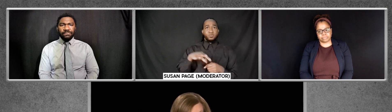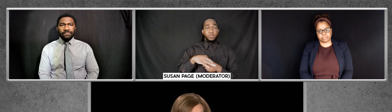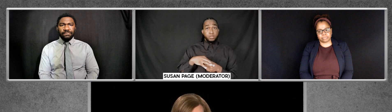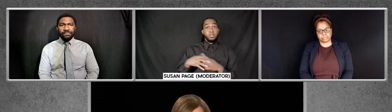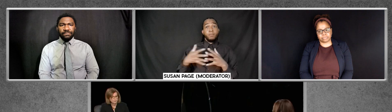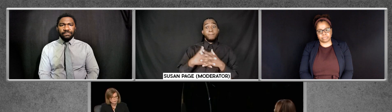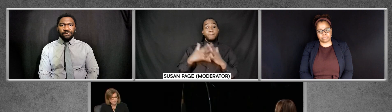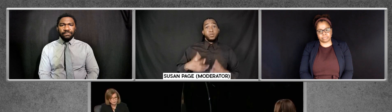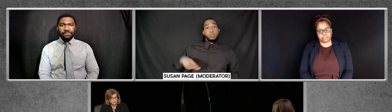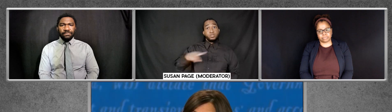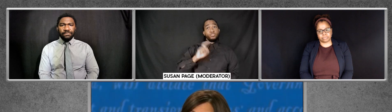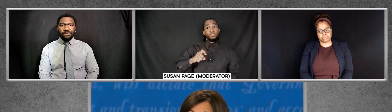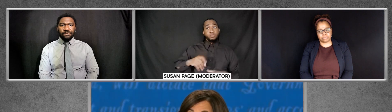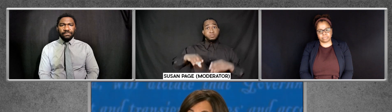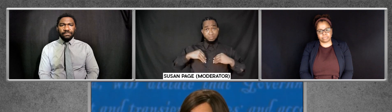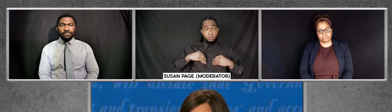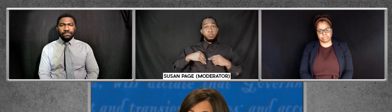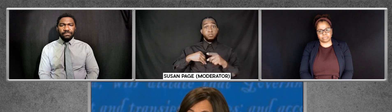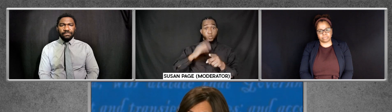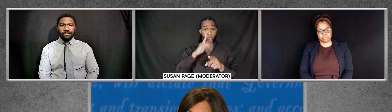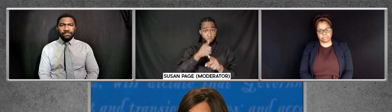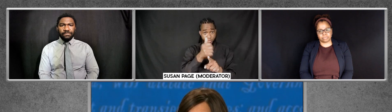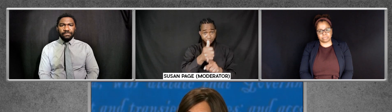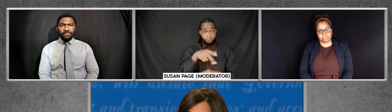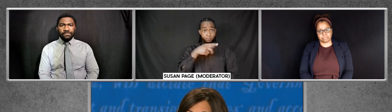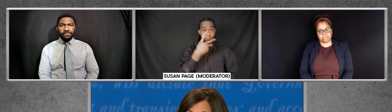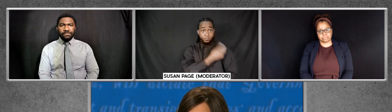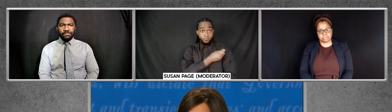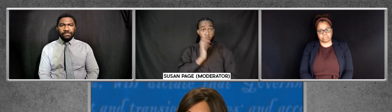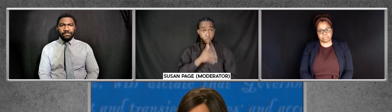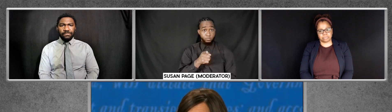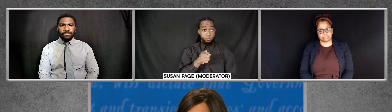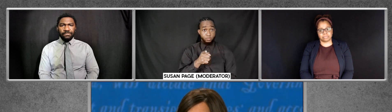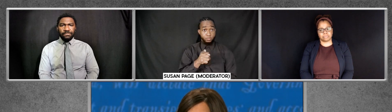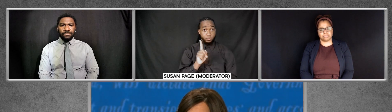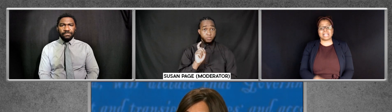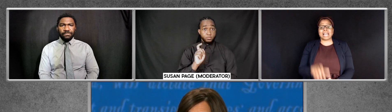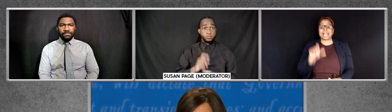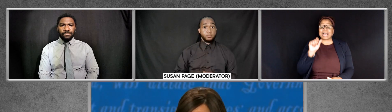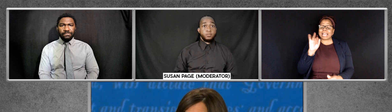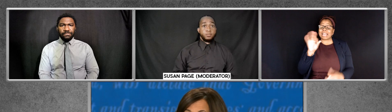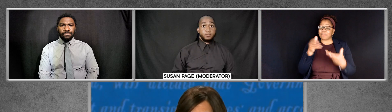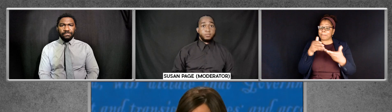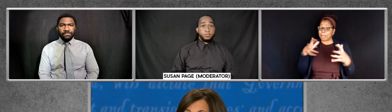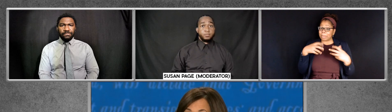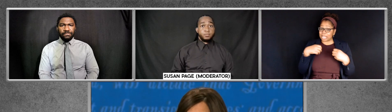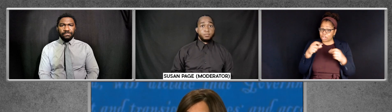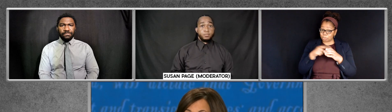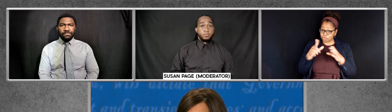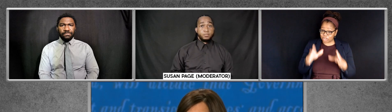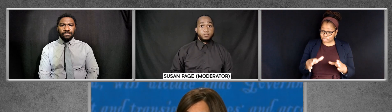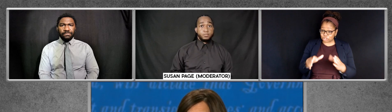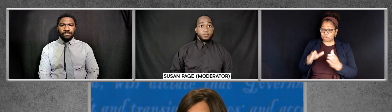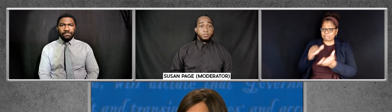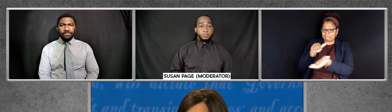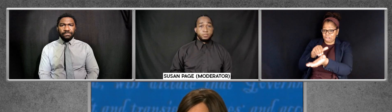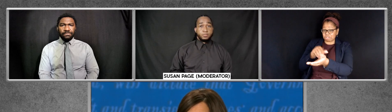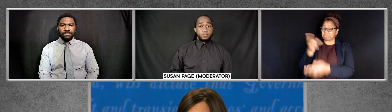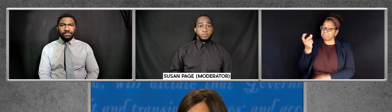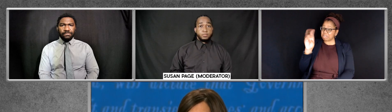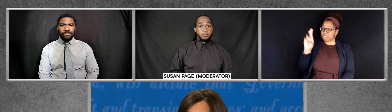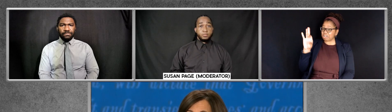take it? If the public health professionals, if Dr. Fauci, if the doctors tell us that we should